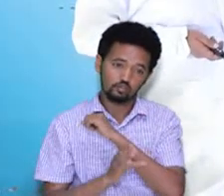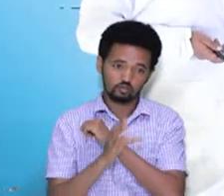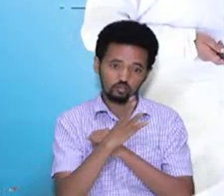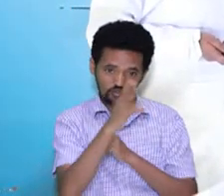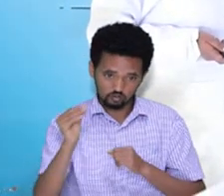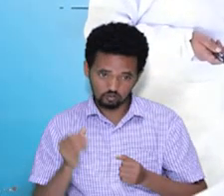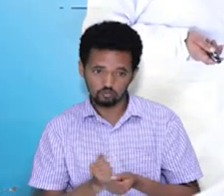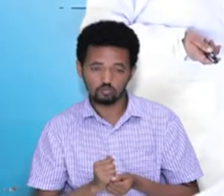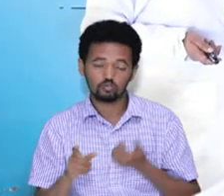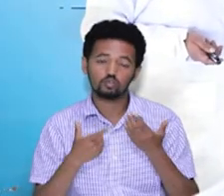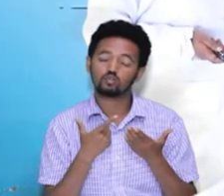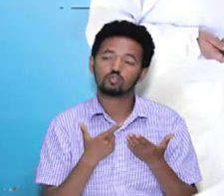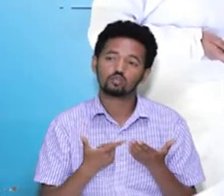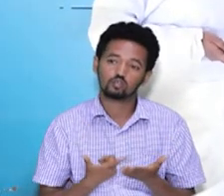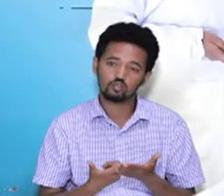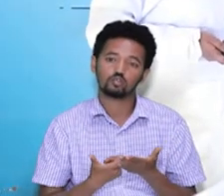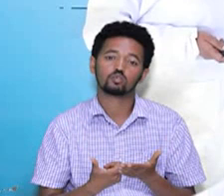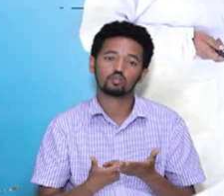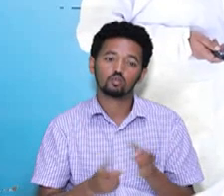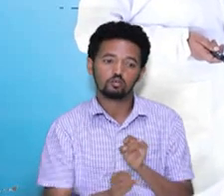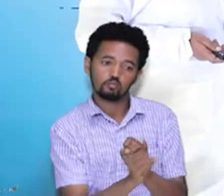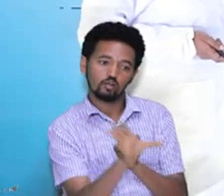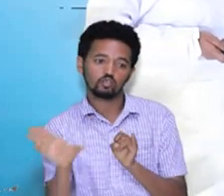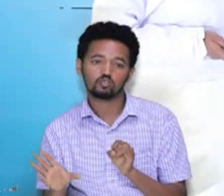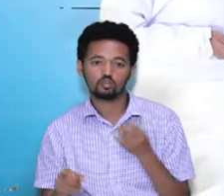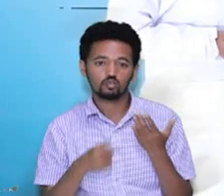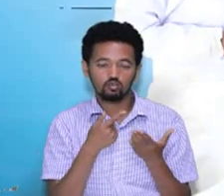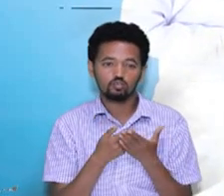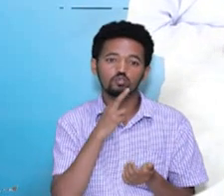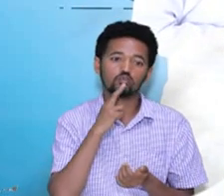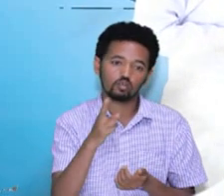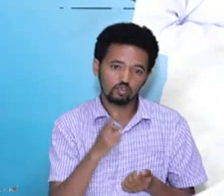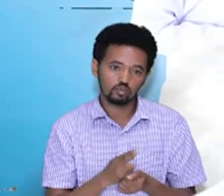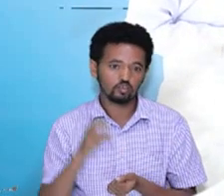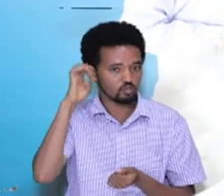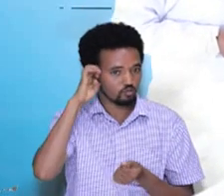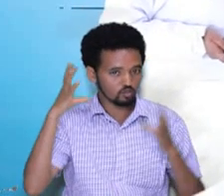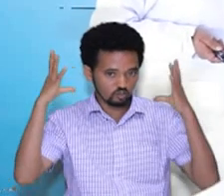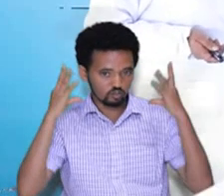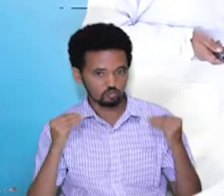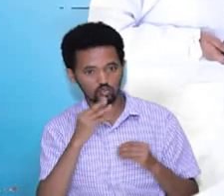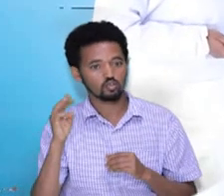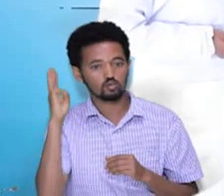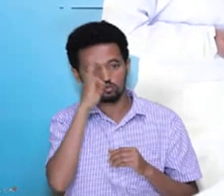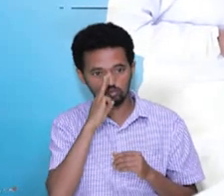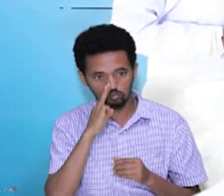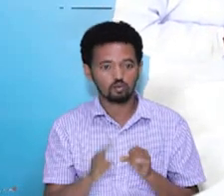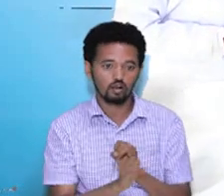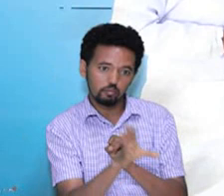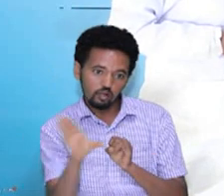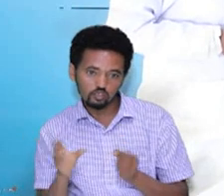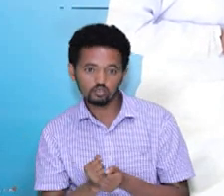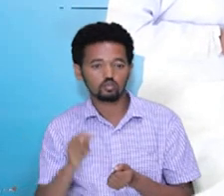So the Rift Valley has 4 branches. These are the Ethiopia, Djibouti, Northern Somalia branch, the